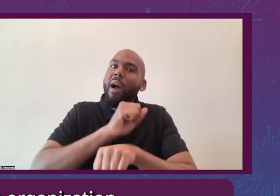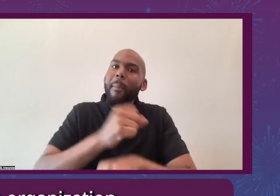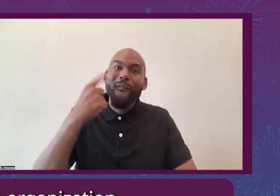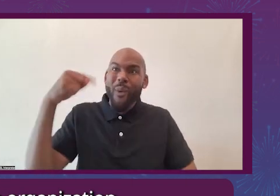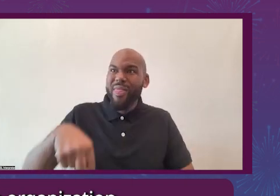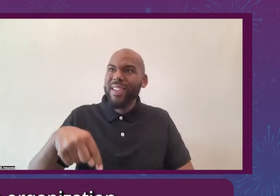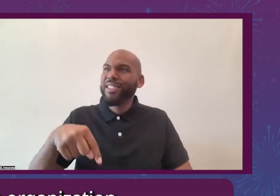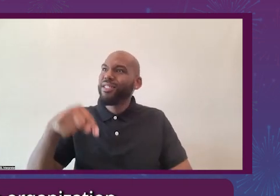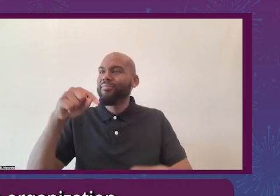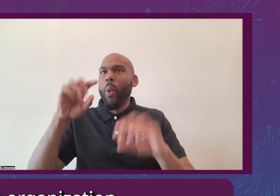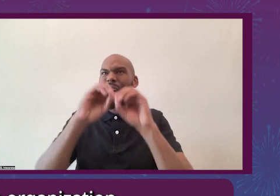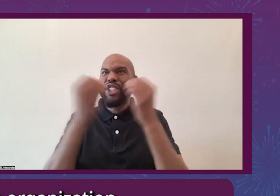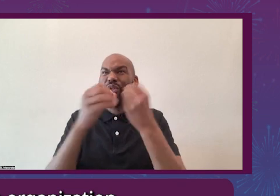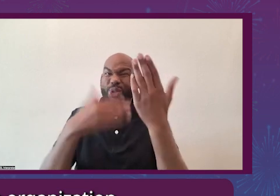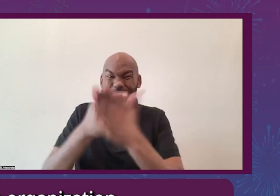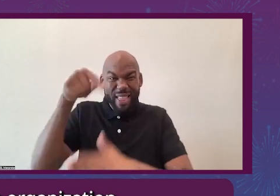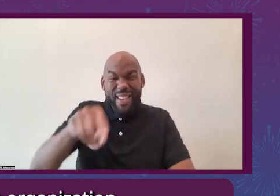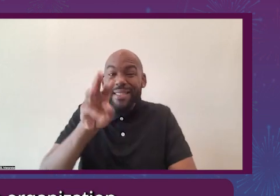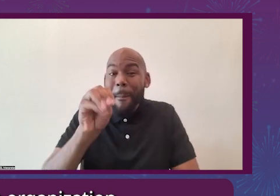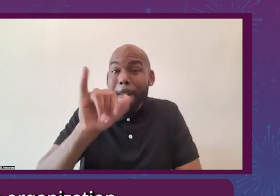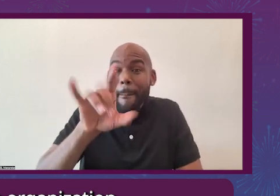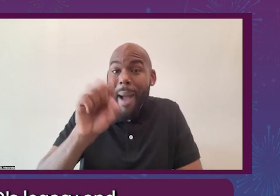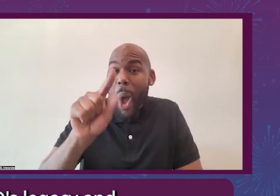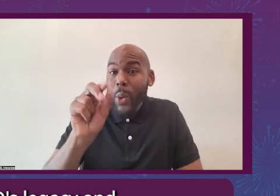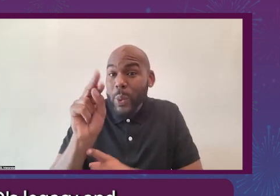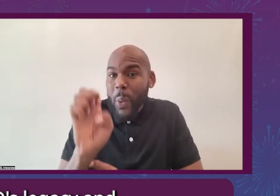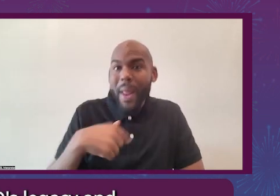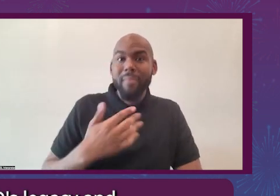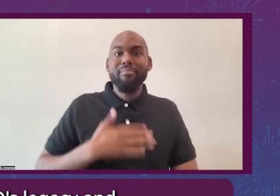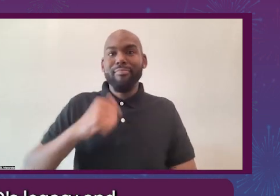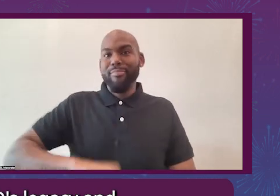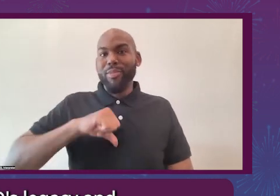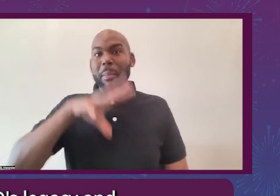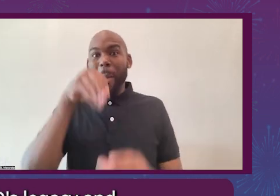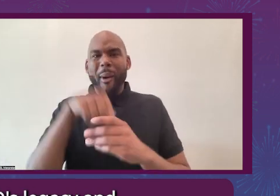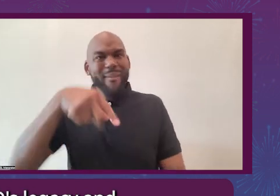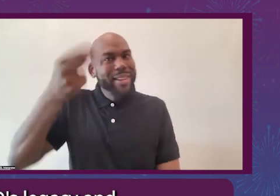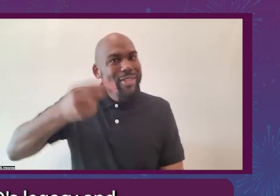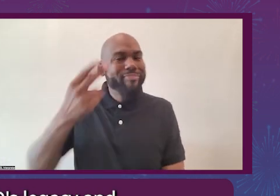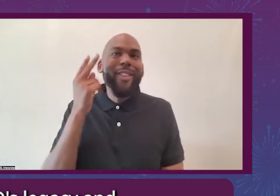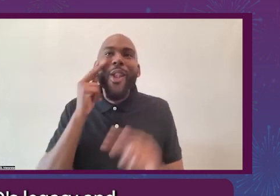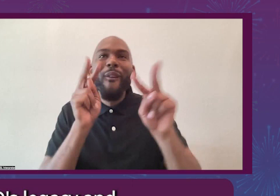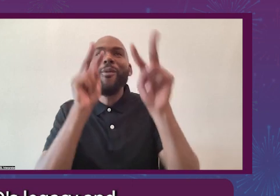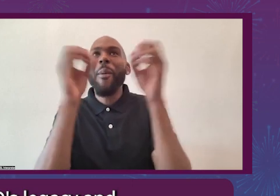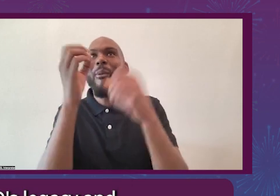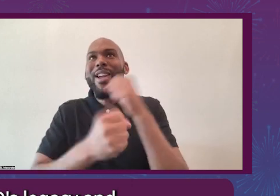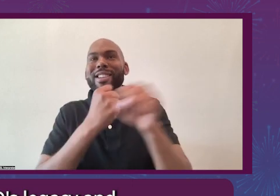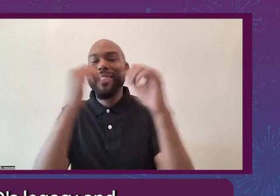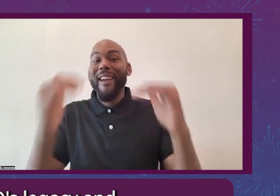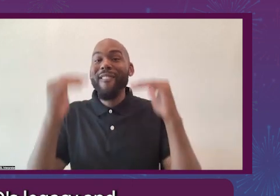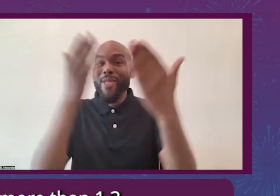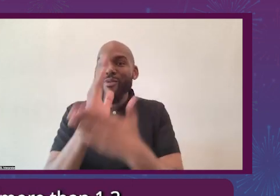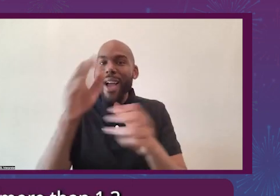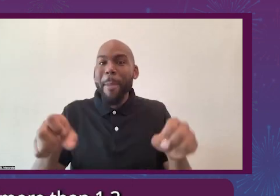feat for an organization to reach this significant milestone, and I'm really proud to be a part of WID's legacy and look forward to many more